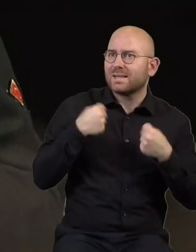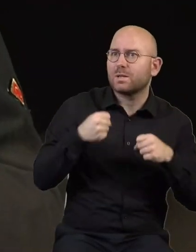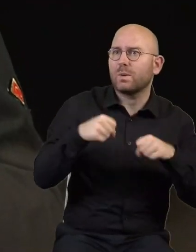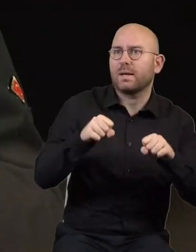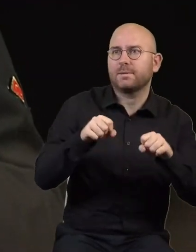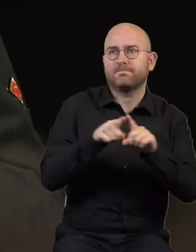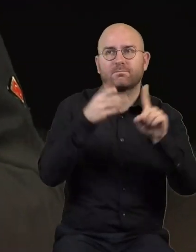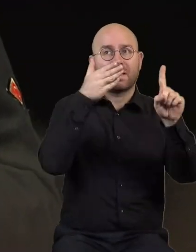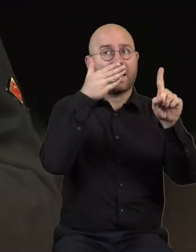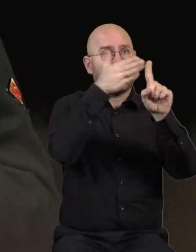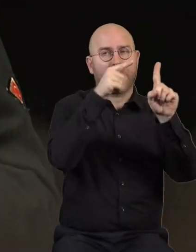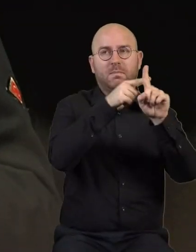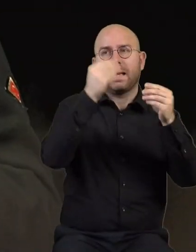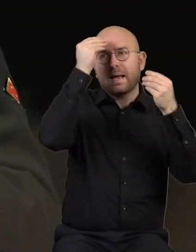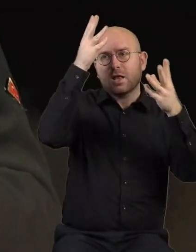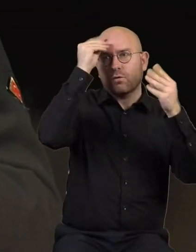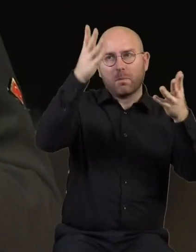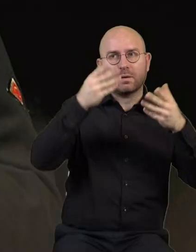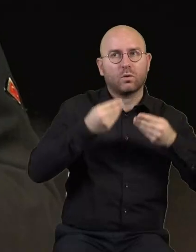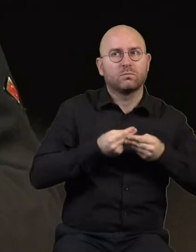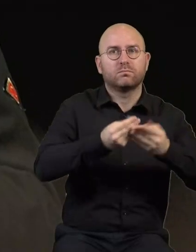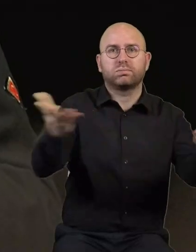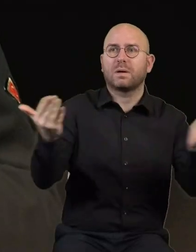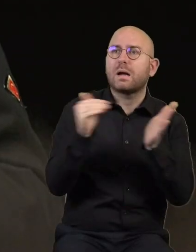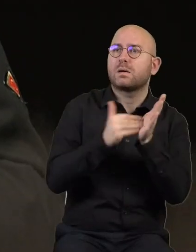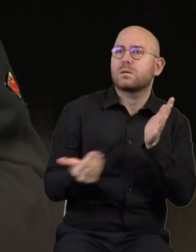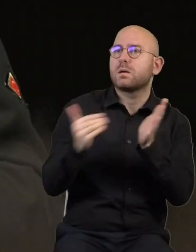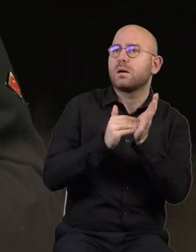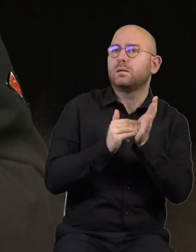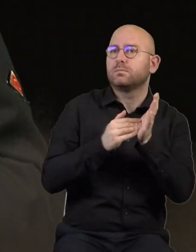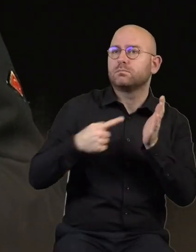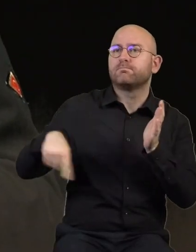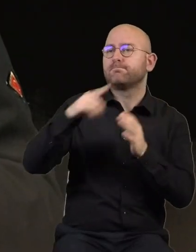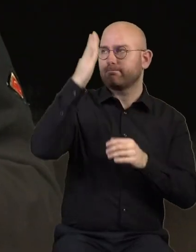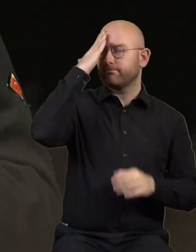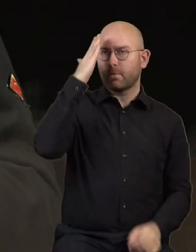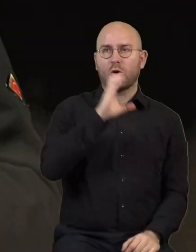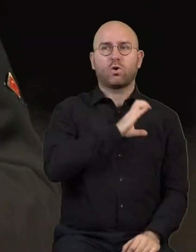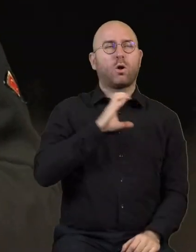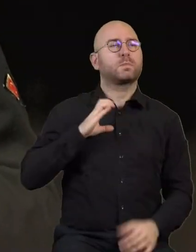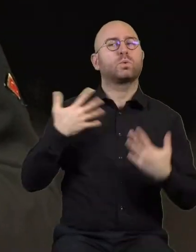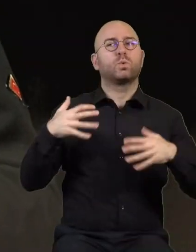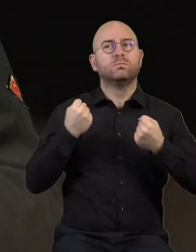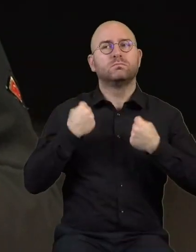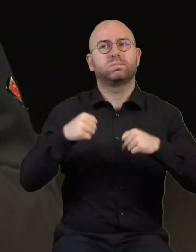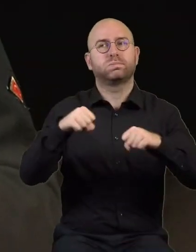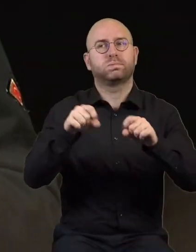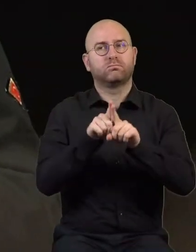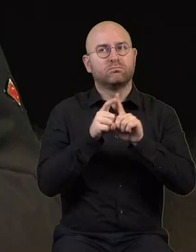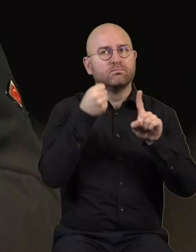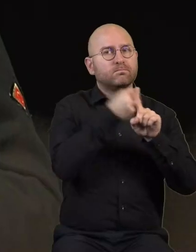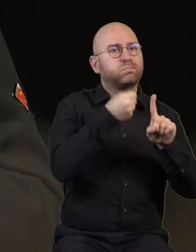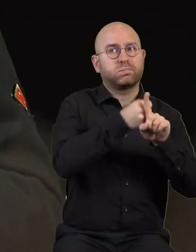working hard on those 3 domains, the barriers I spoke about. So it may go slowly sometimes, and